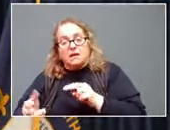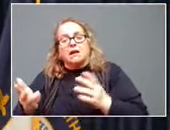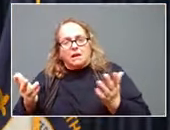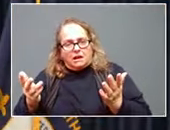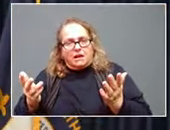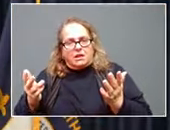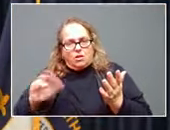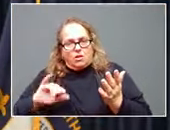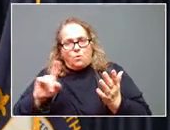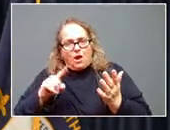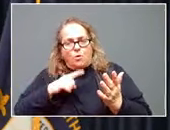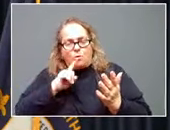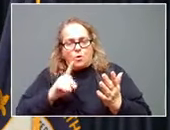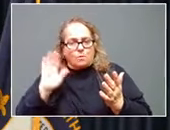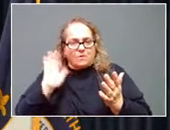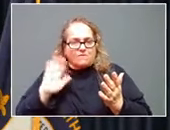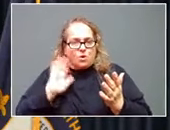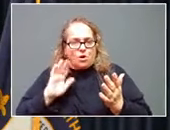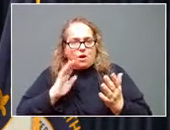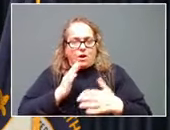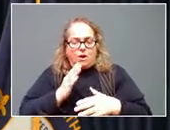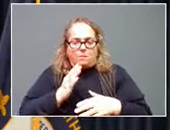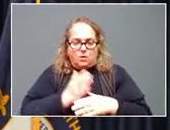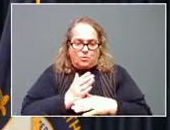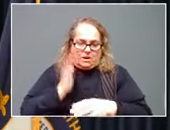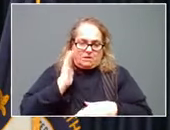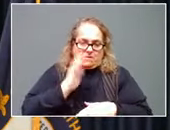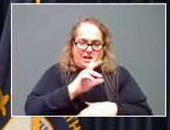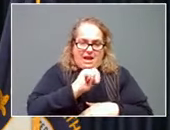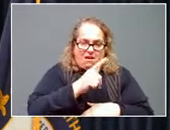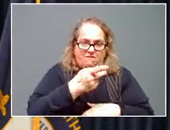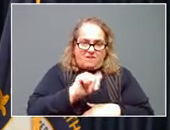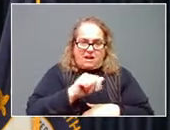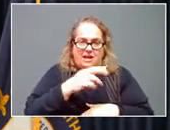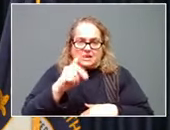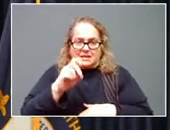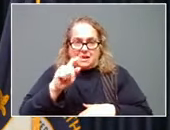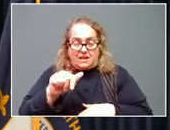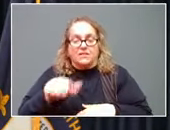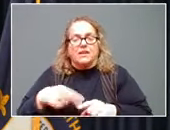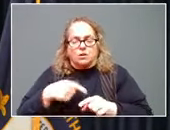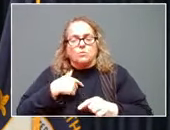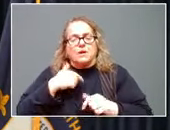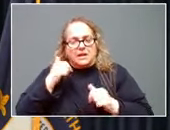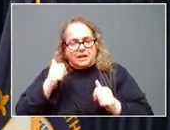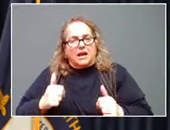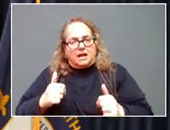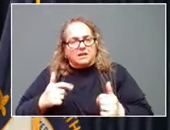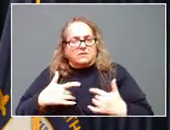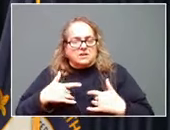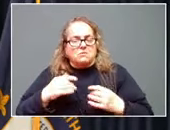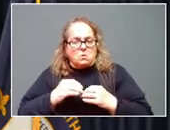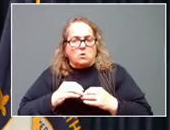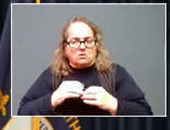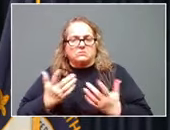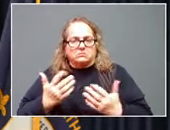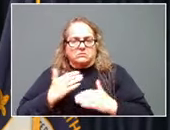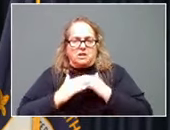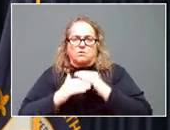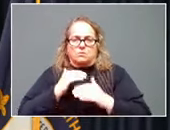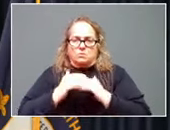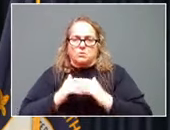they were, say, between Alpha and Delta. I think that's something that we can really, really look at. Or separately, if our